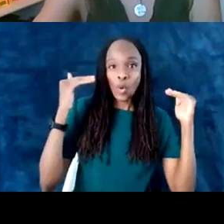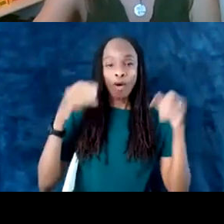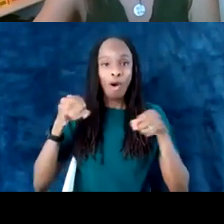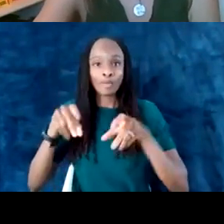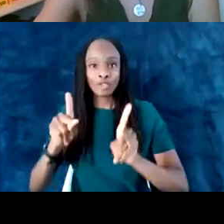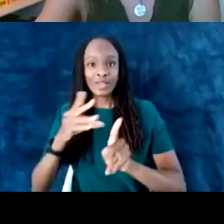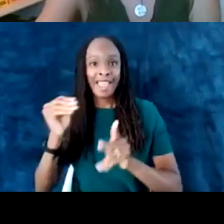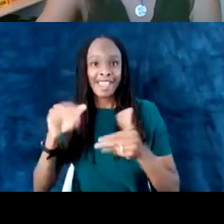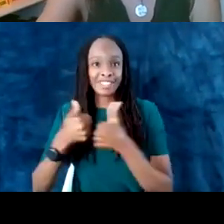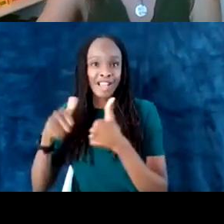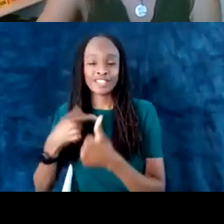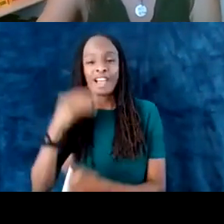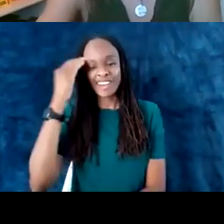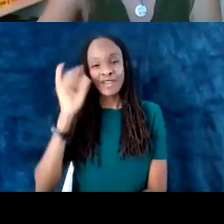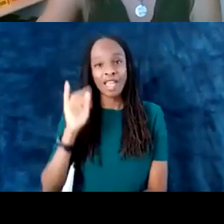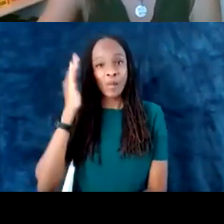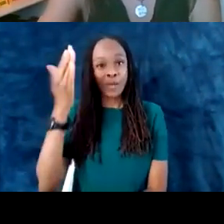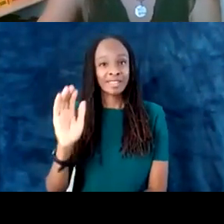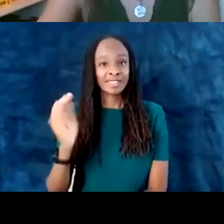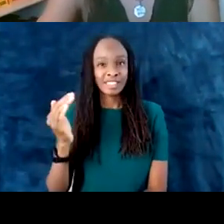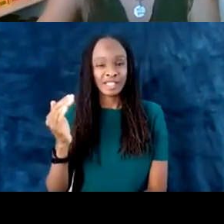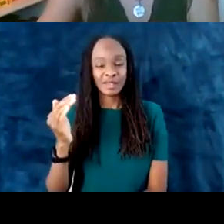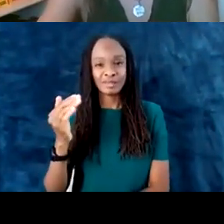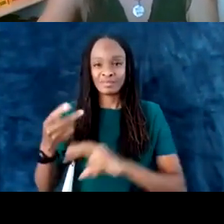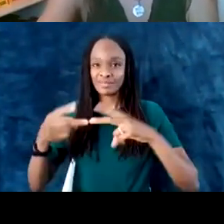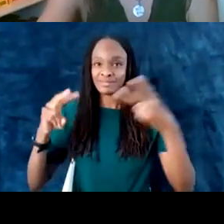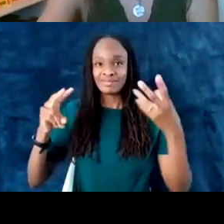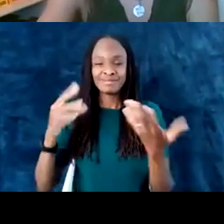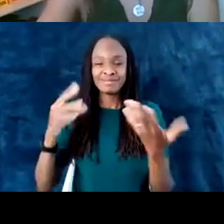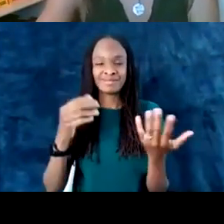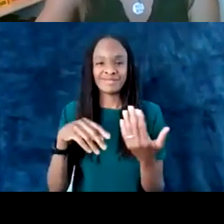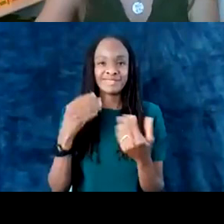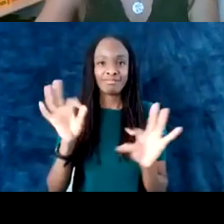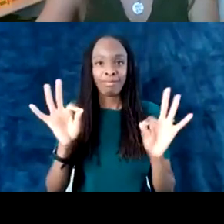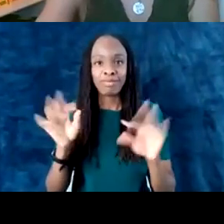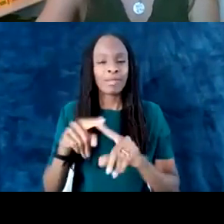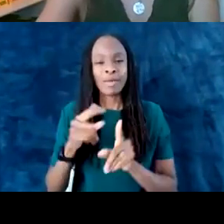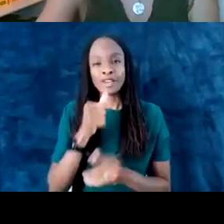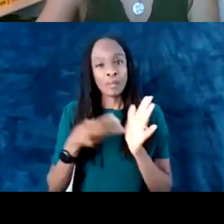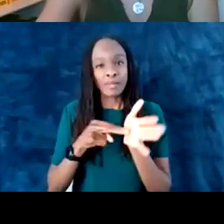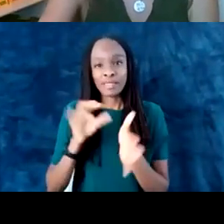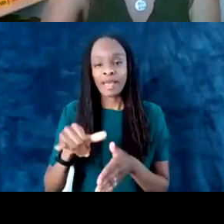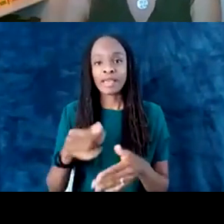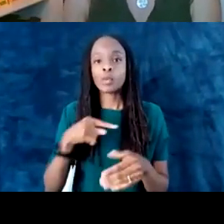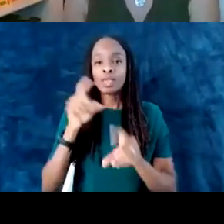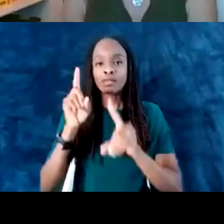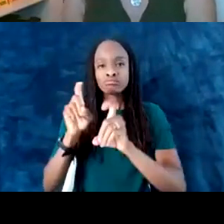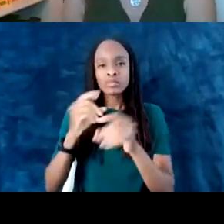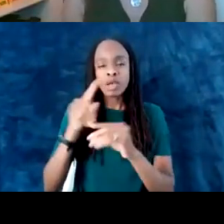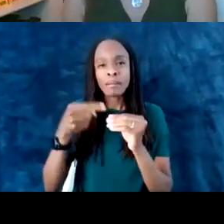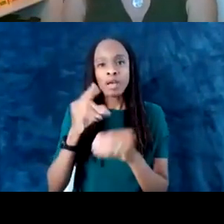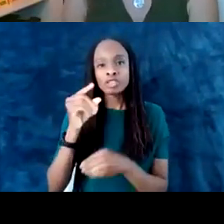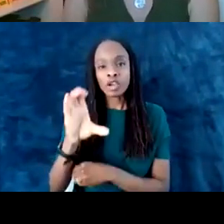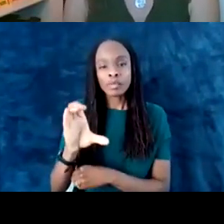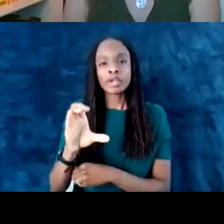And I know that will seem flip, and I don't mean it to be, but we asked a number of questions about documentary